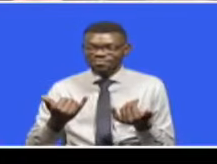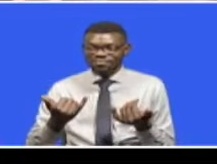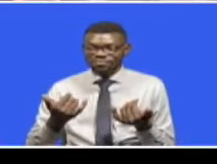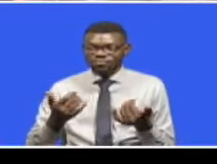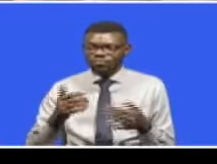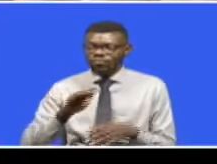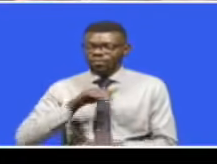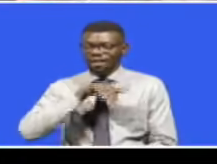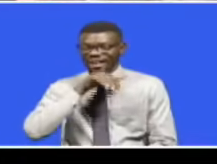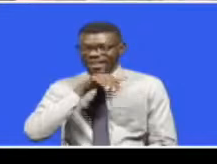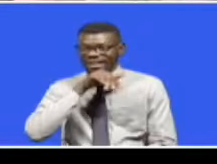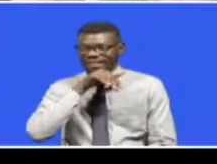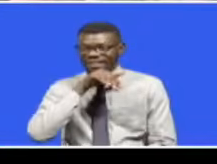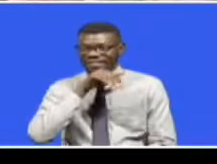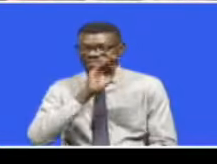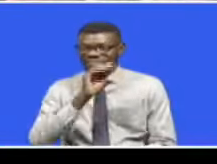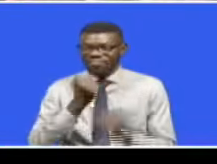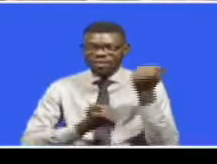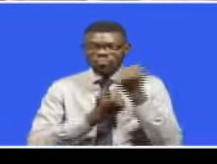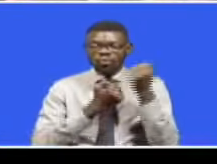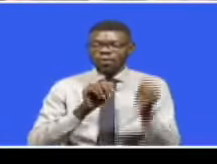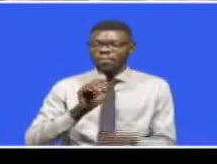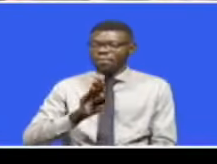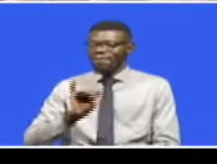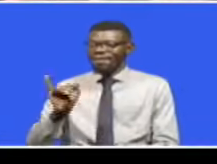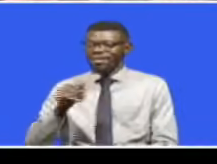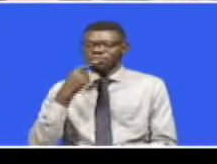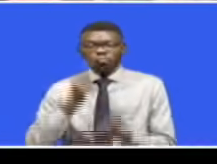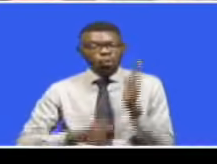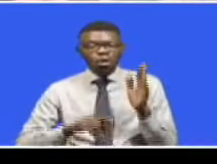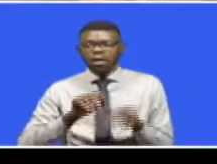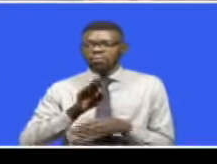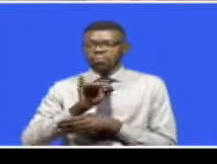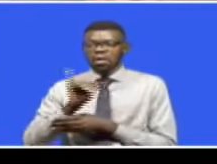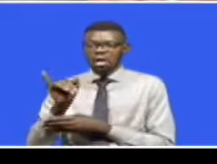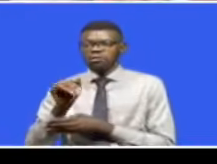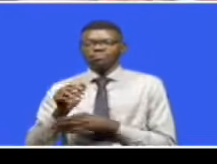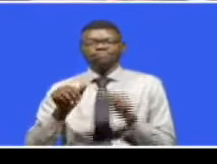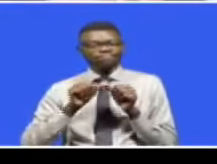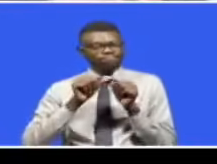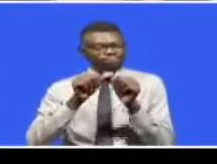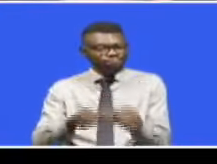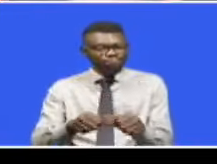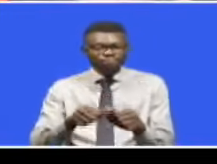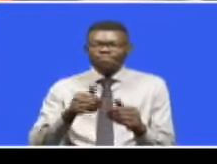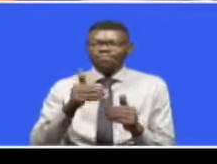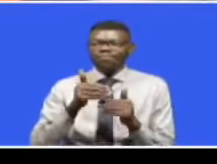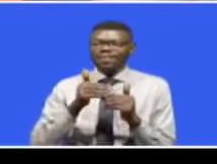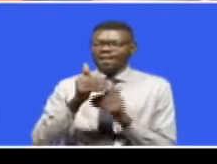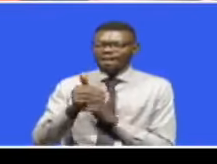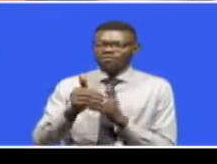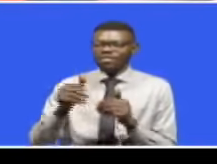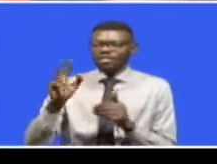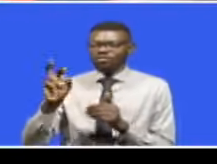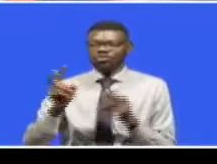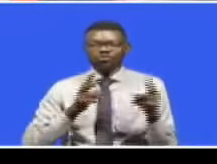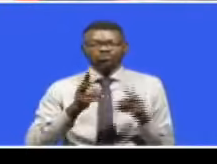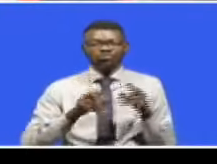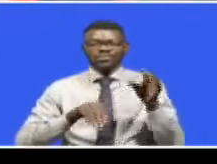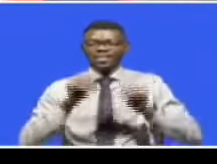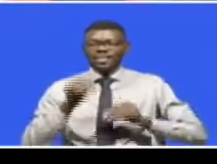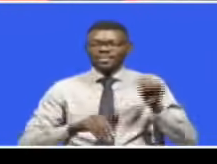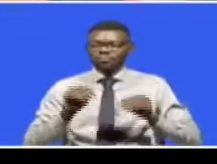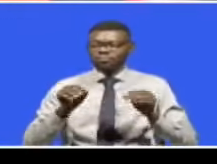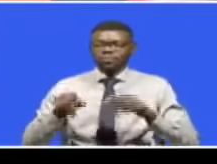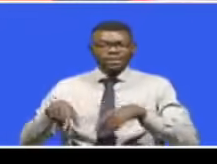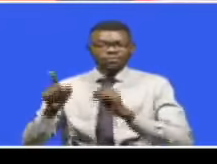Odinga drumming up support for BBI and insisting that the process will be completed after the 2022 presidential election. He emphasized